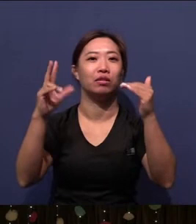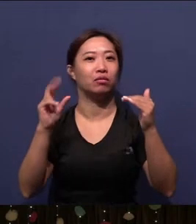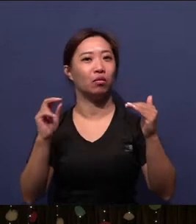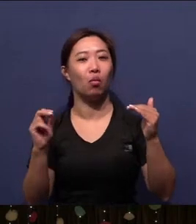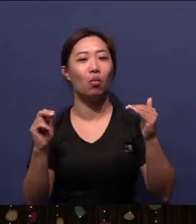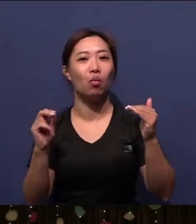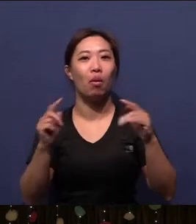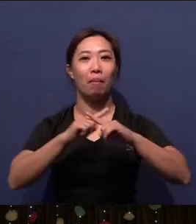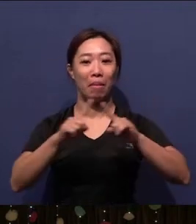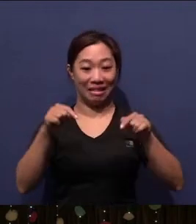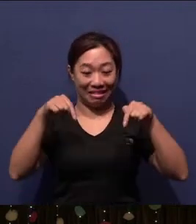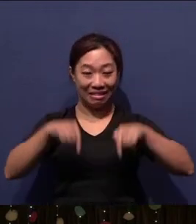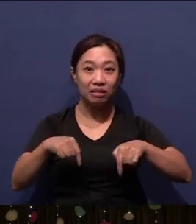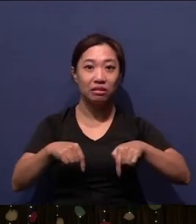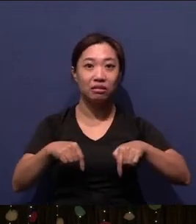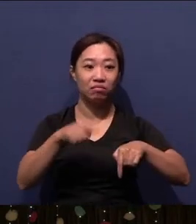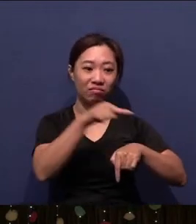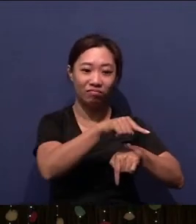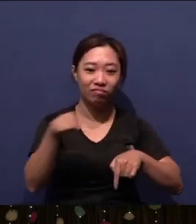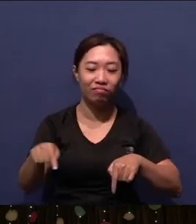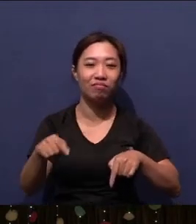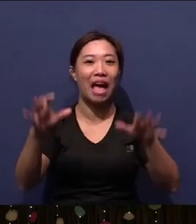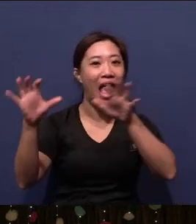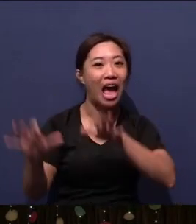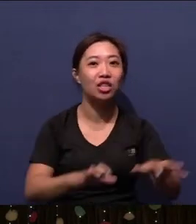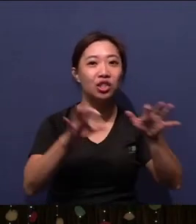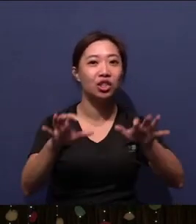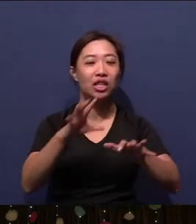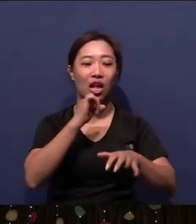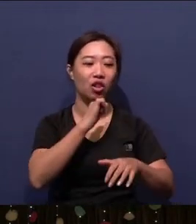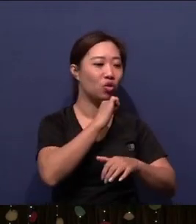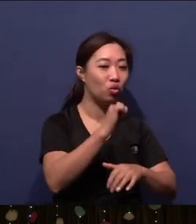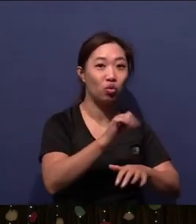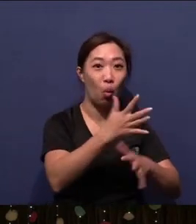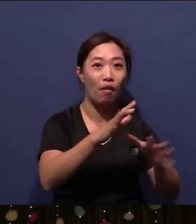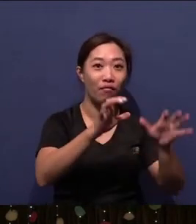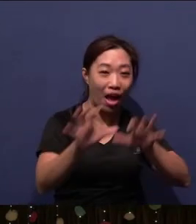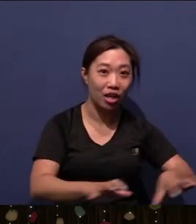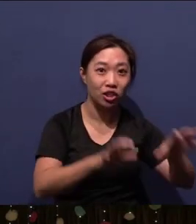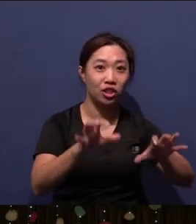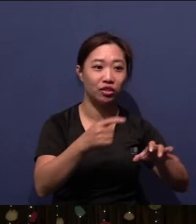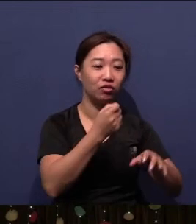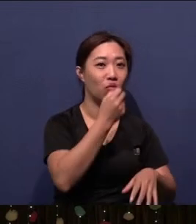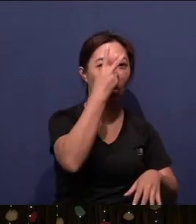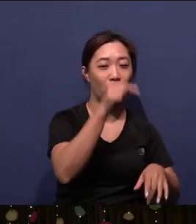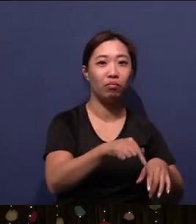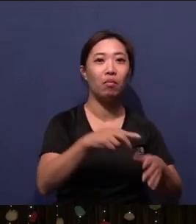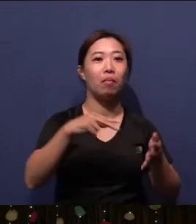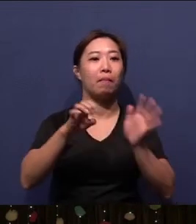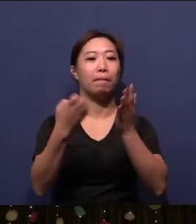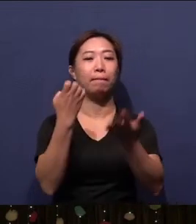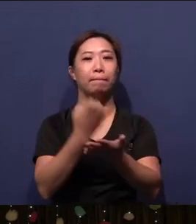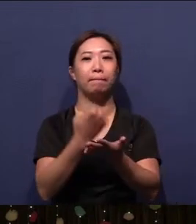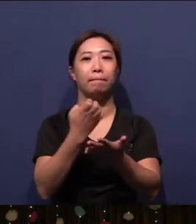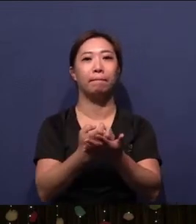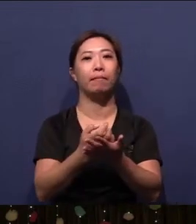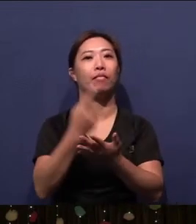In this case, their action, or their non-action in this case, for the goats, are evidence of their